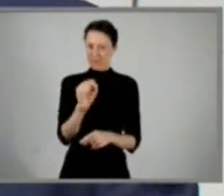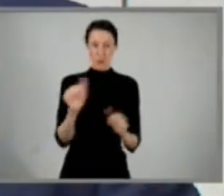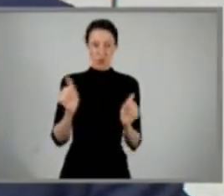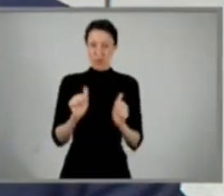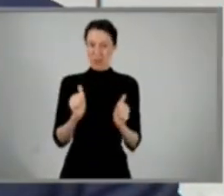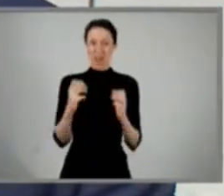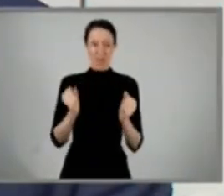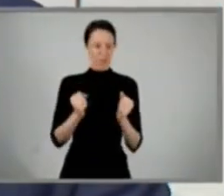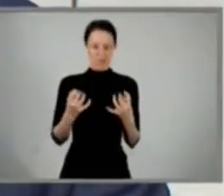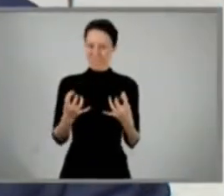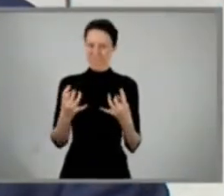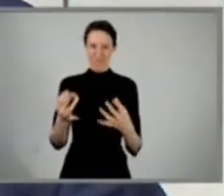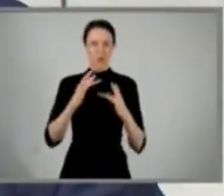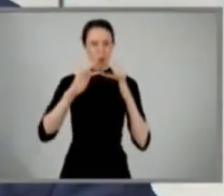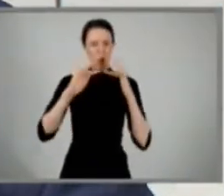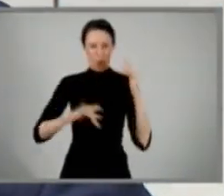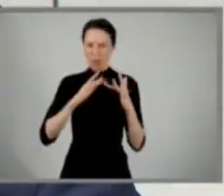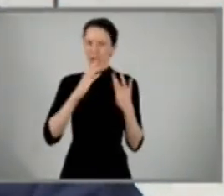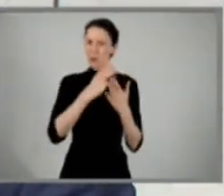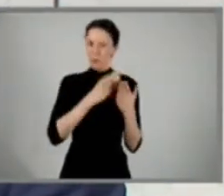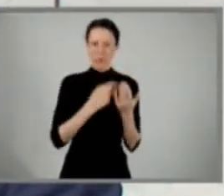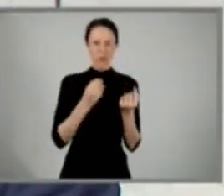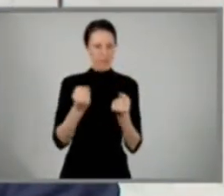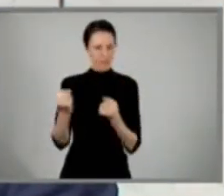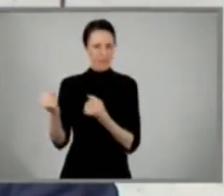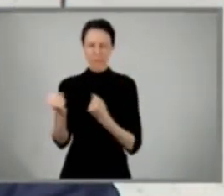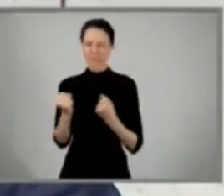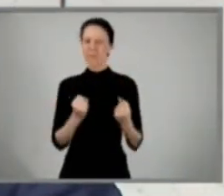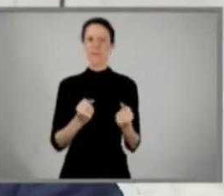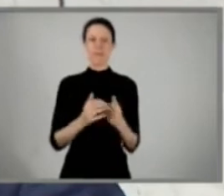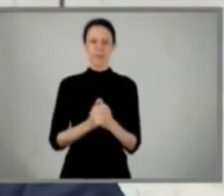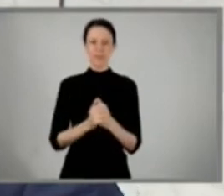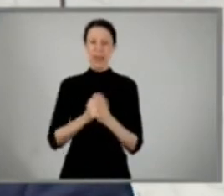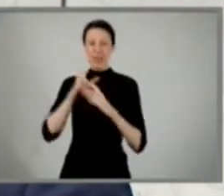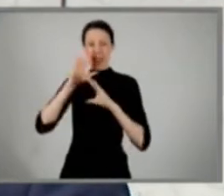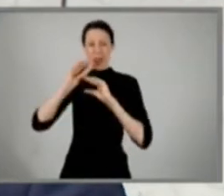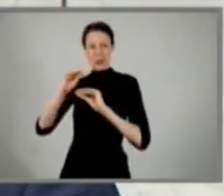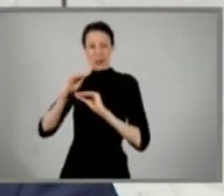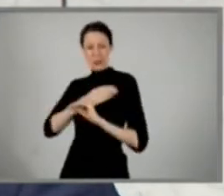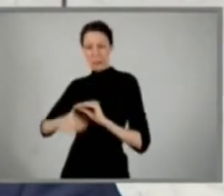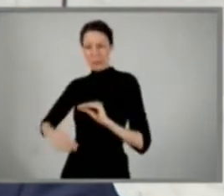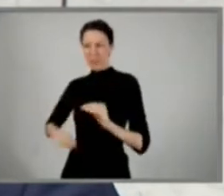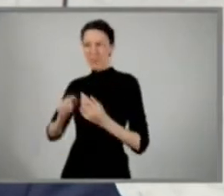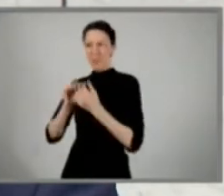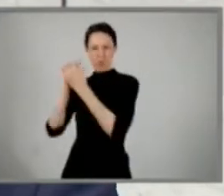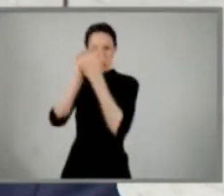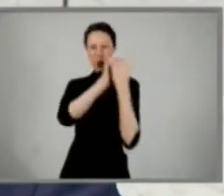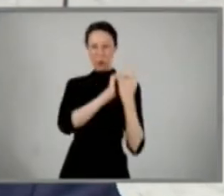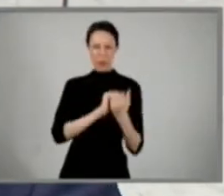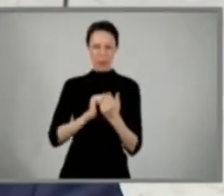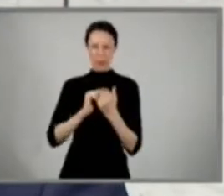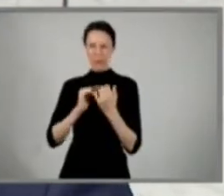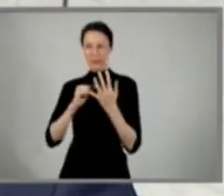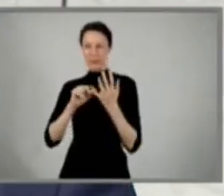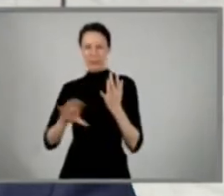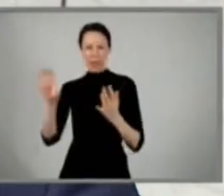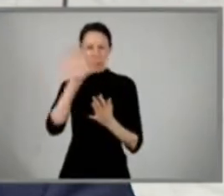Education Minister is continuing to work with states and territories and the university sector to get plans in place for when they can be activated.